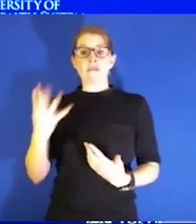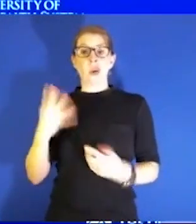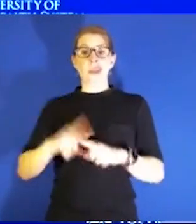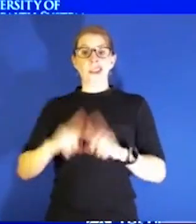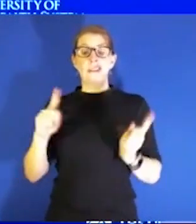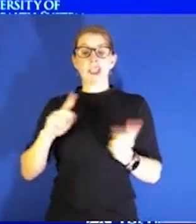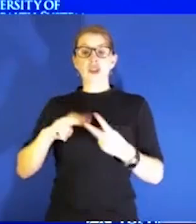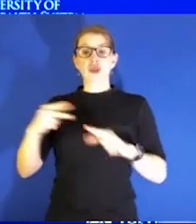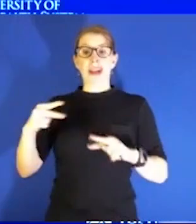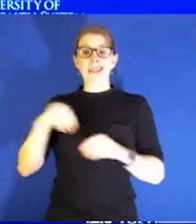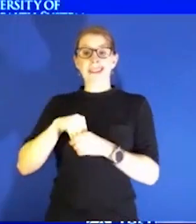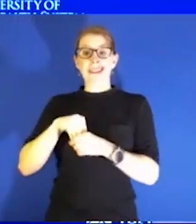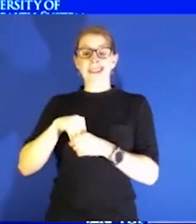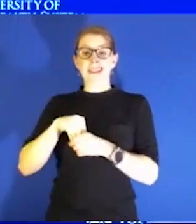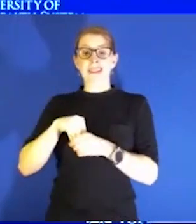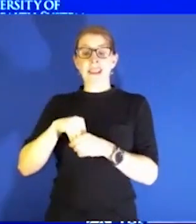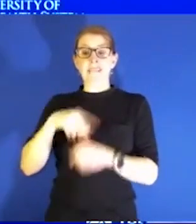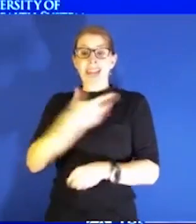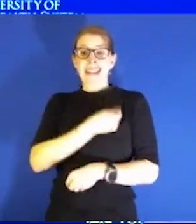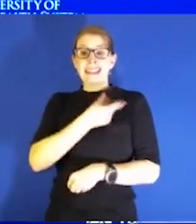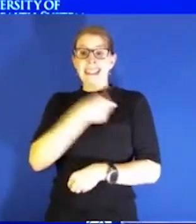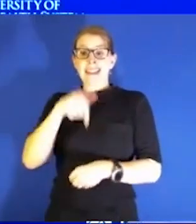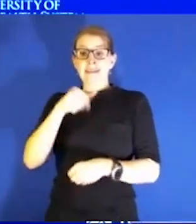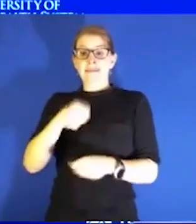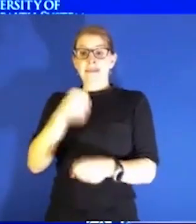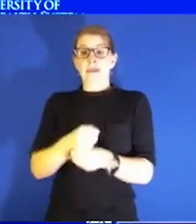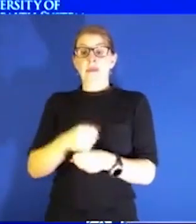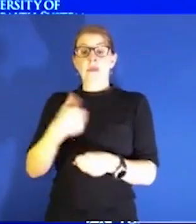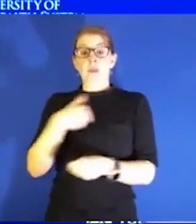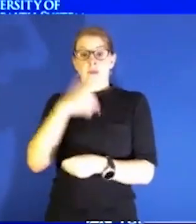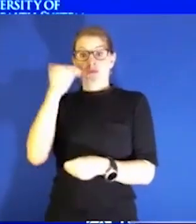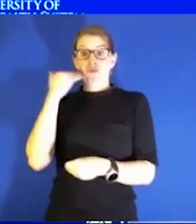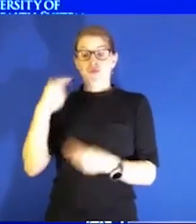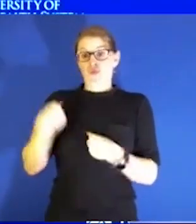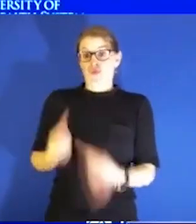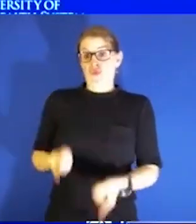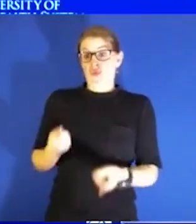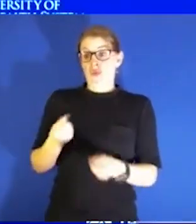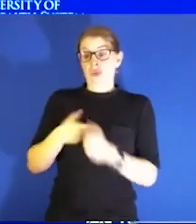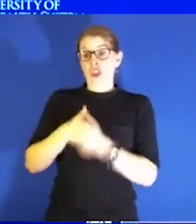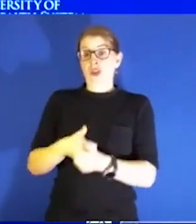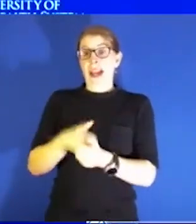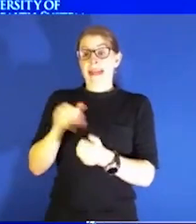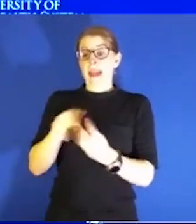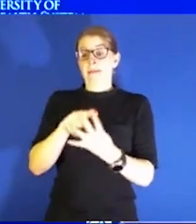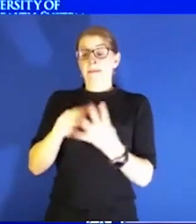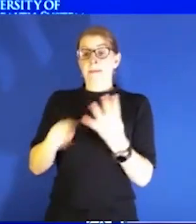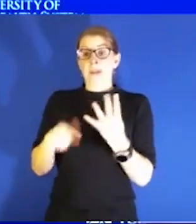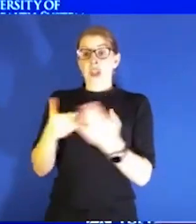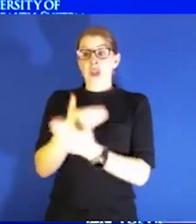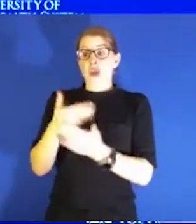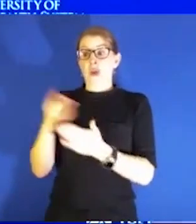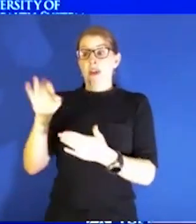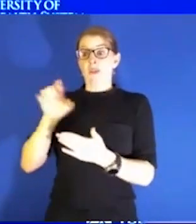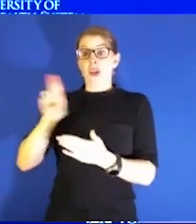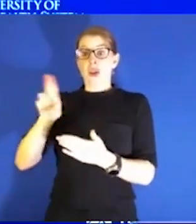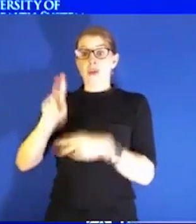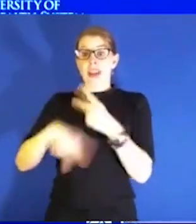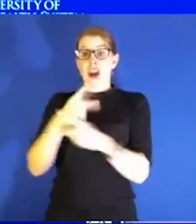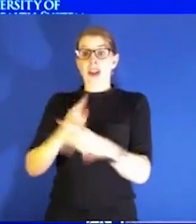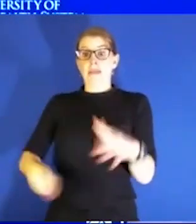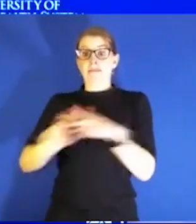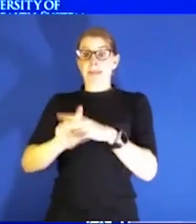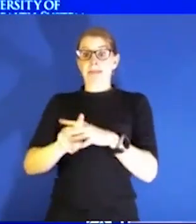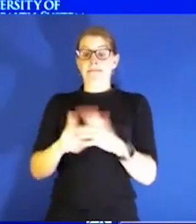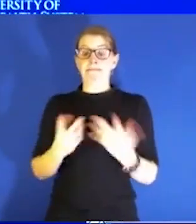in the vaccine. We know that since we've been tracking that, just new influenza variants come up, and so this is just